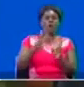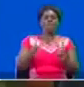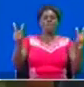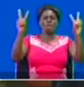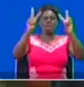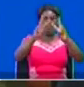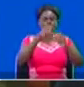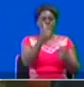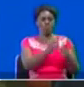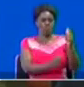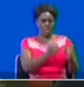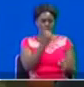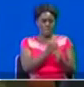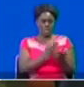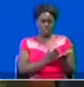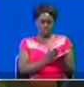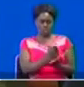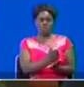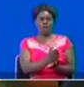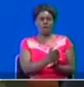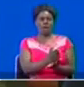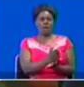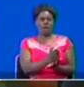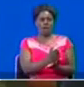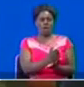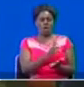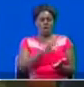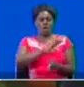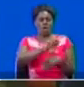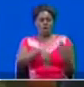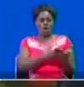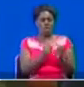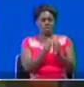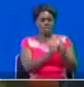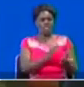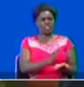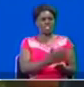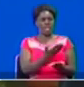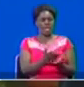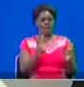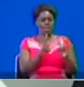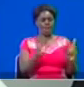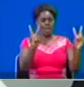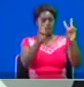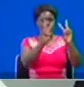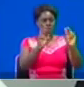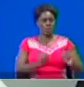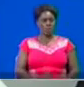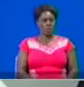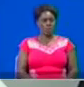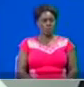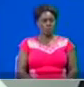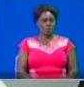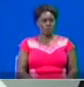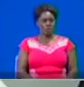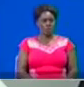milk industry and to make sure that at the end of the chain, we can all together share this value. The highest